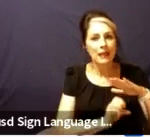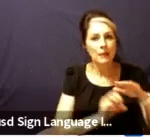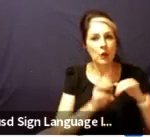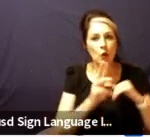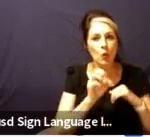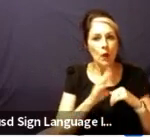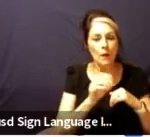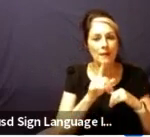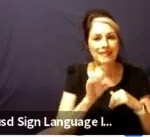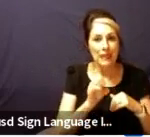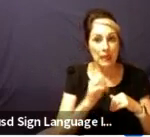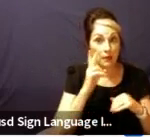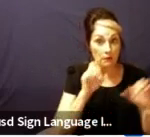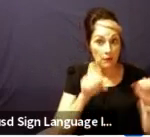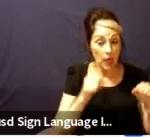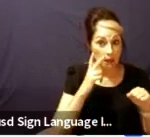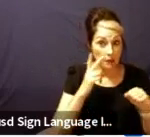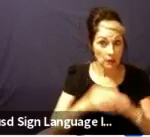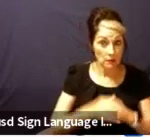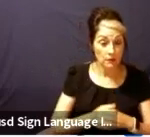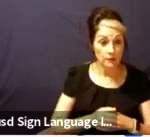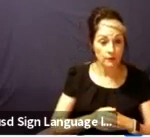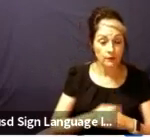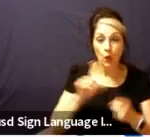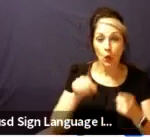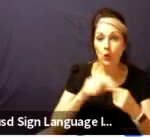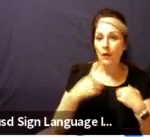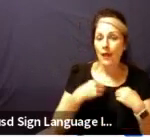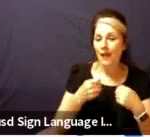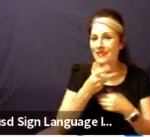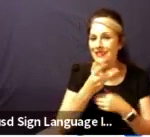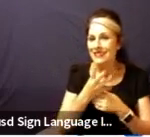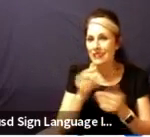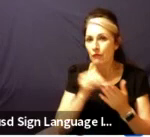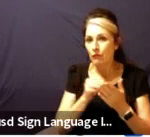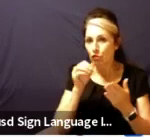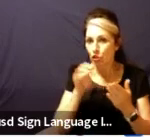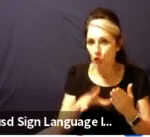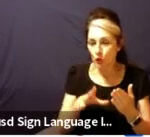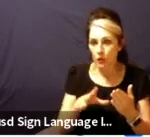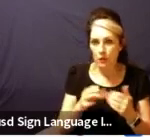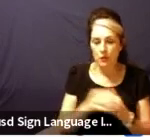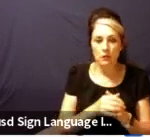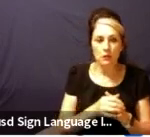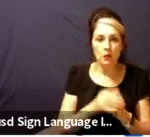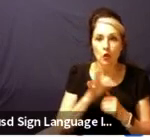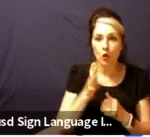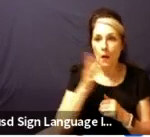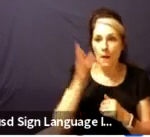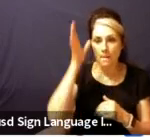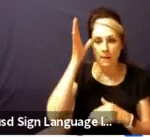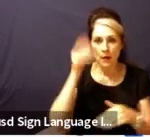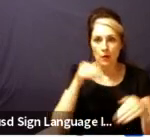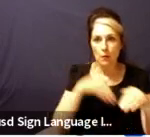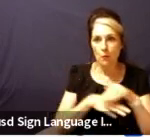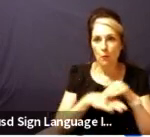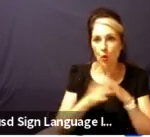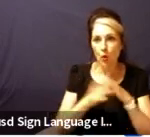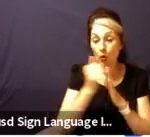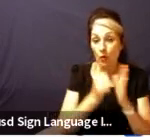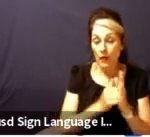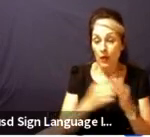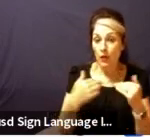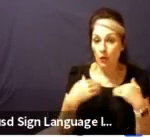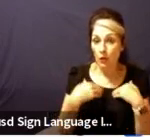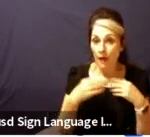Oh, So when you have multiple students in your parent portal account, you